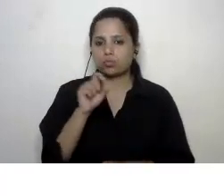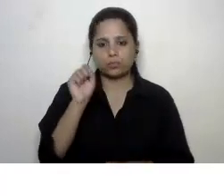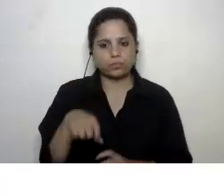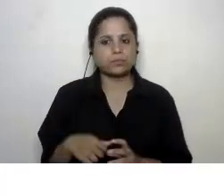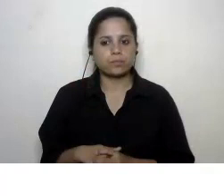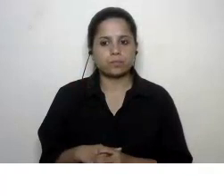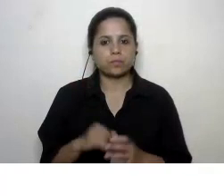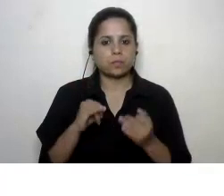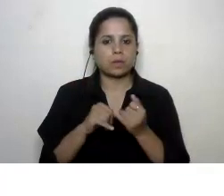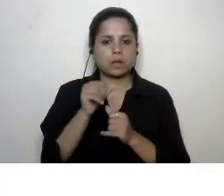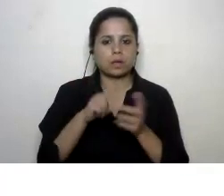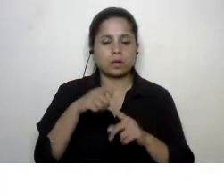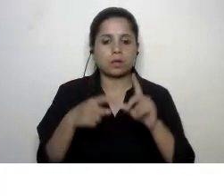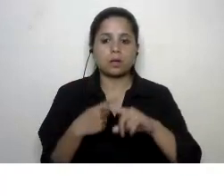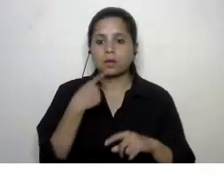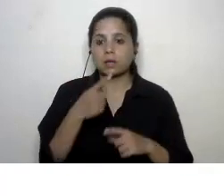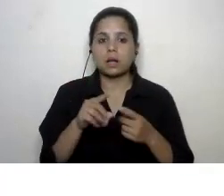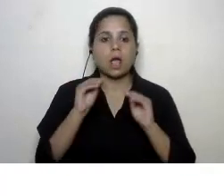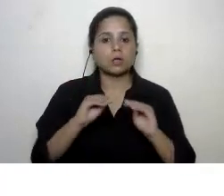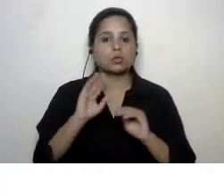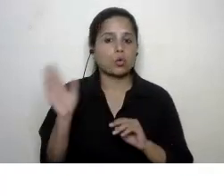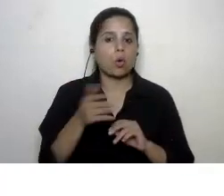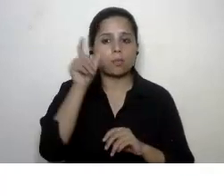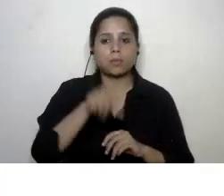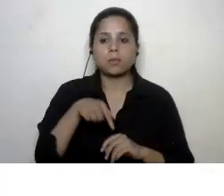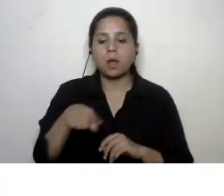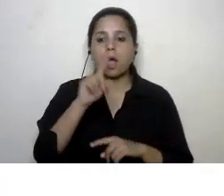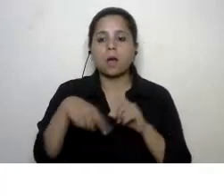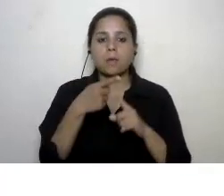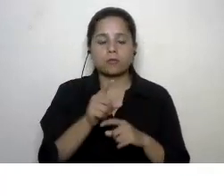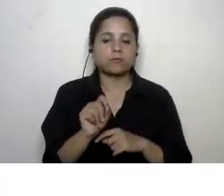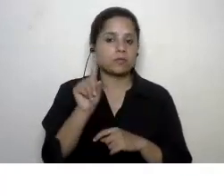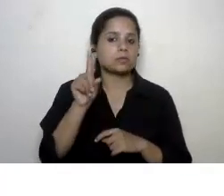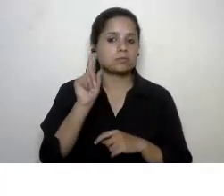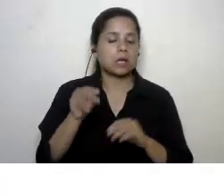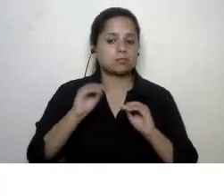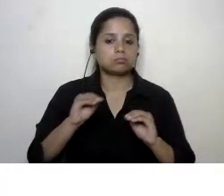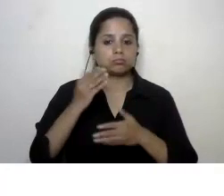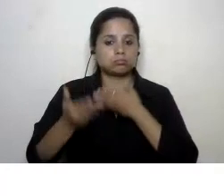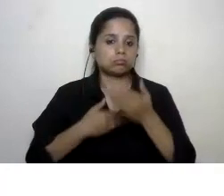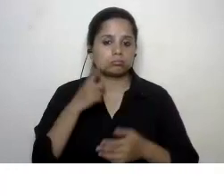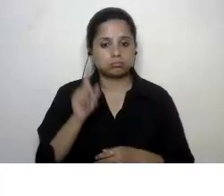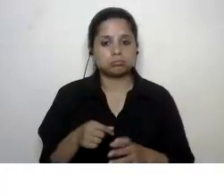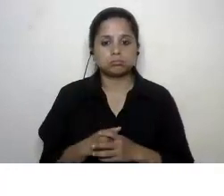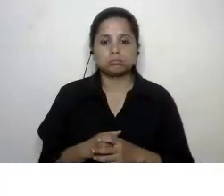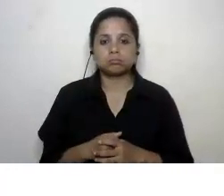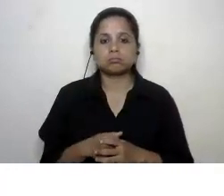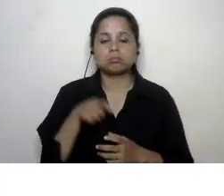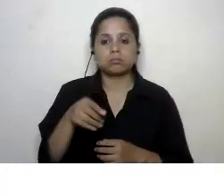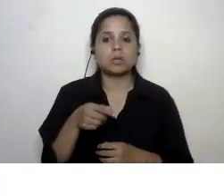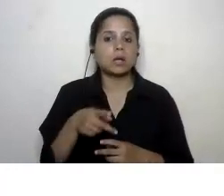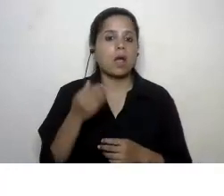true. Sankit Kasa is saying educate everyone around us about this first. Very, very Fantastic. true. That's where it Fantastic. starts, Yeah. creating